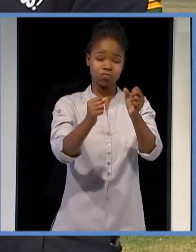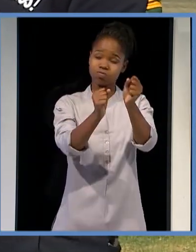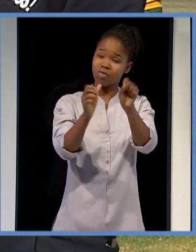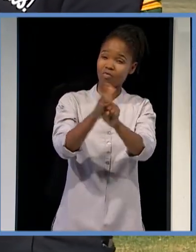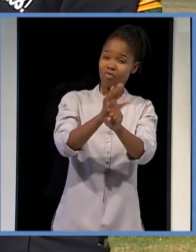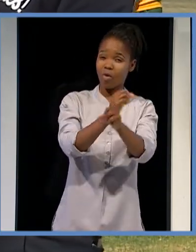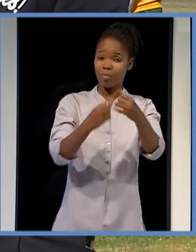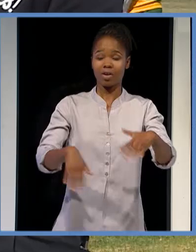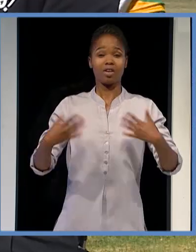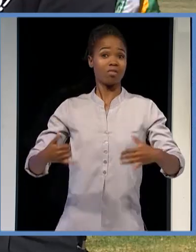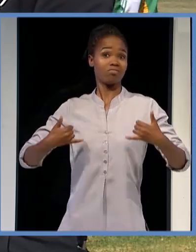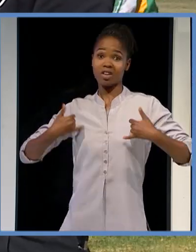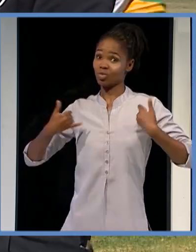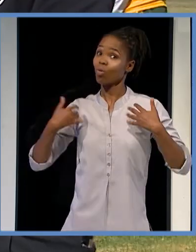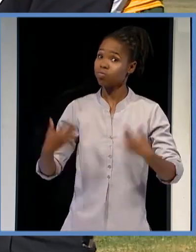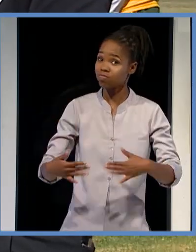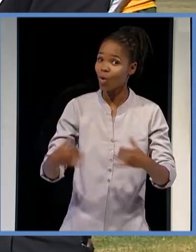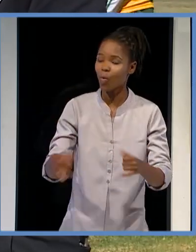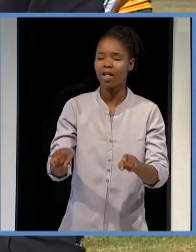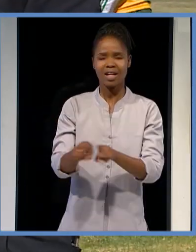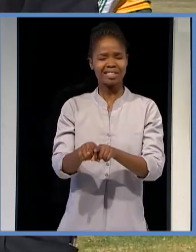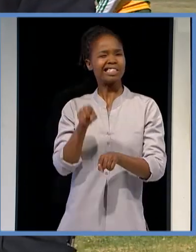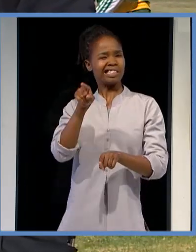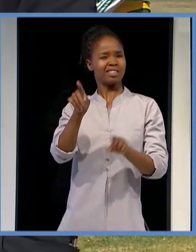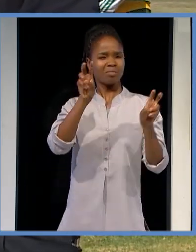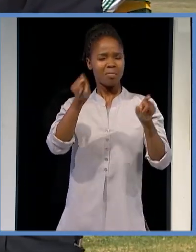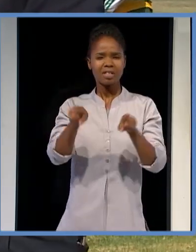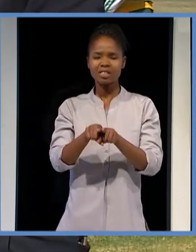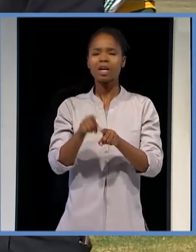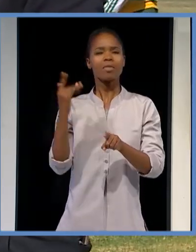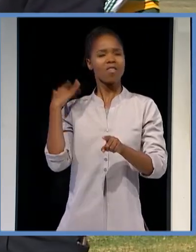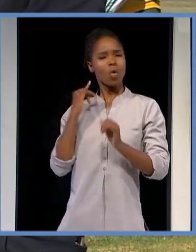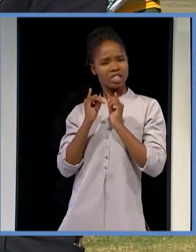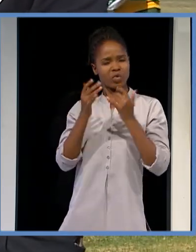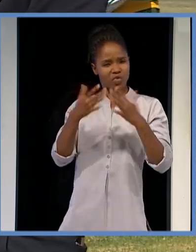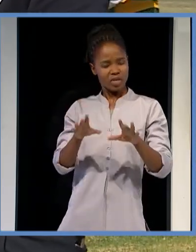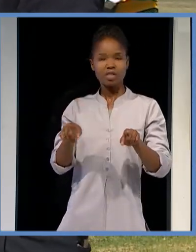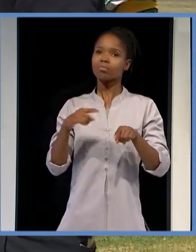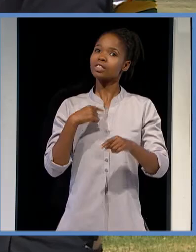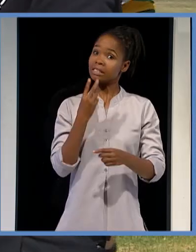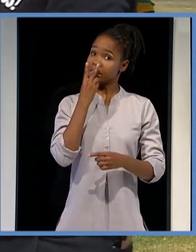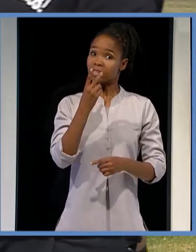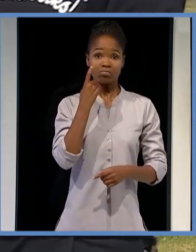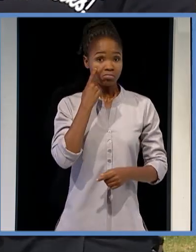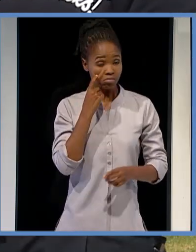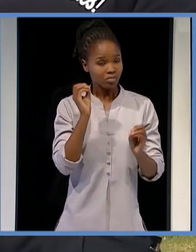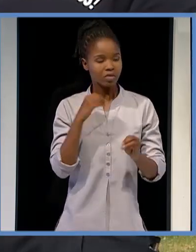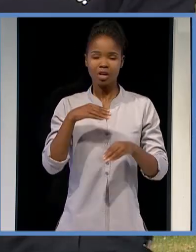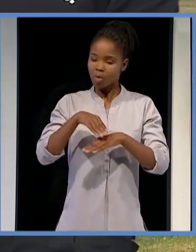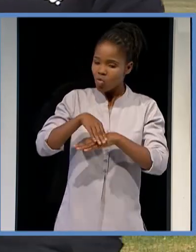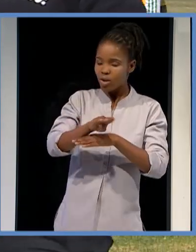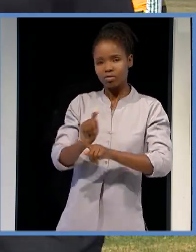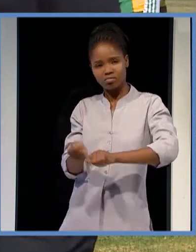no, I mean, again, it's important to understand. We had him in studio, but we never really got the practical side of blind